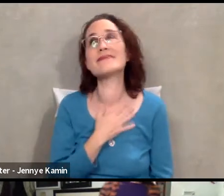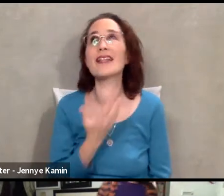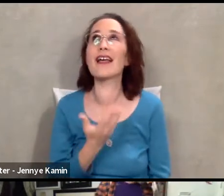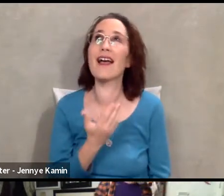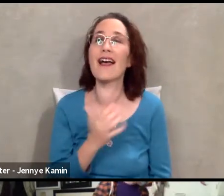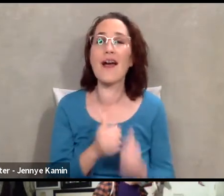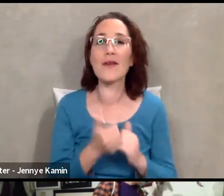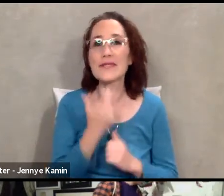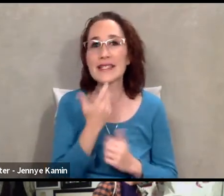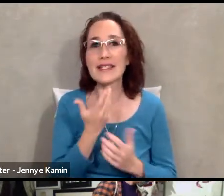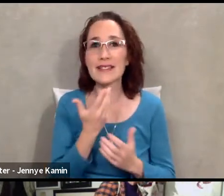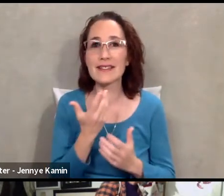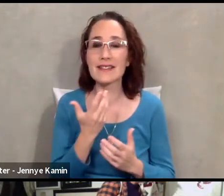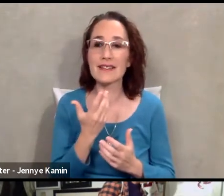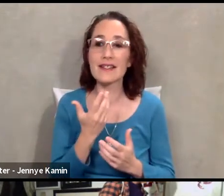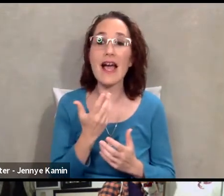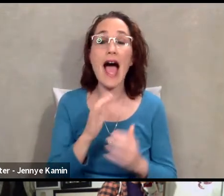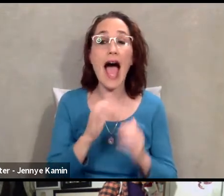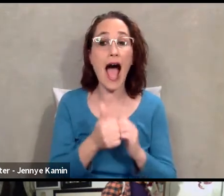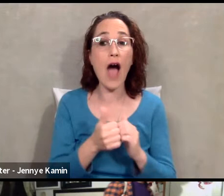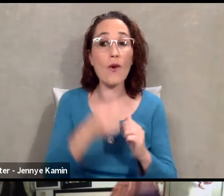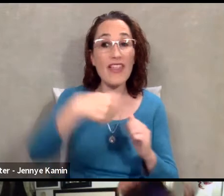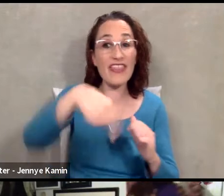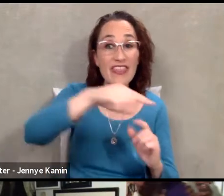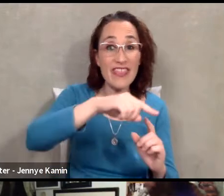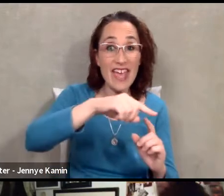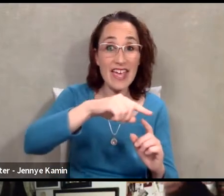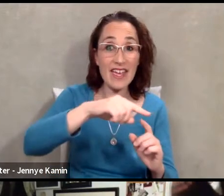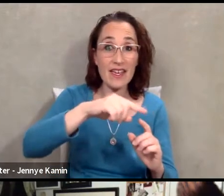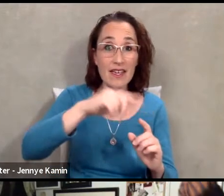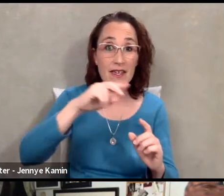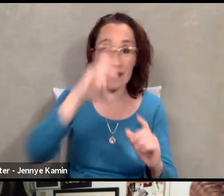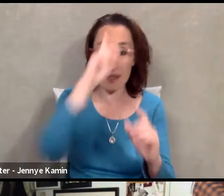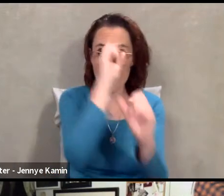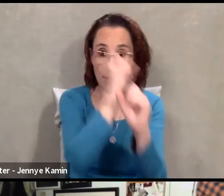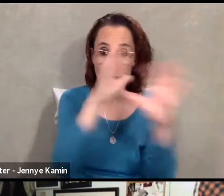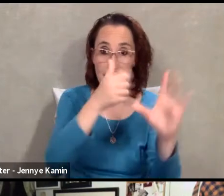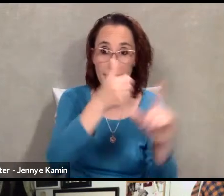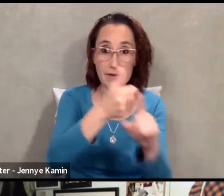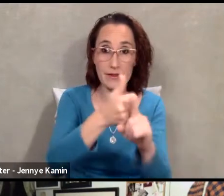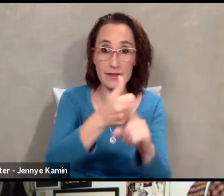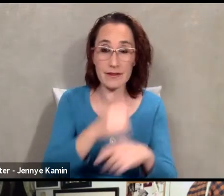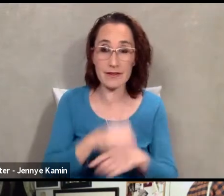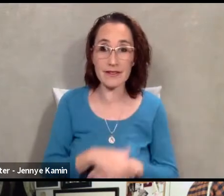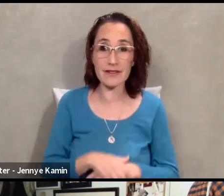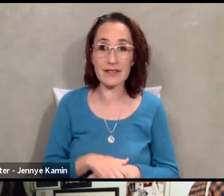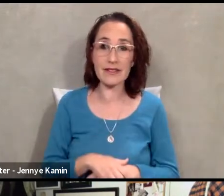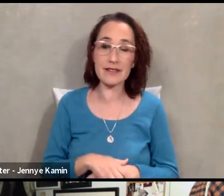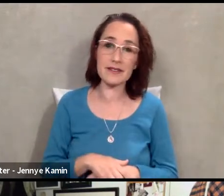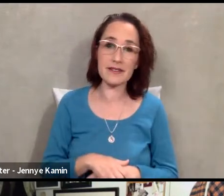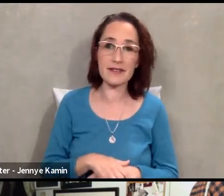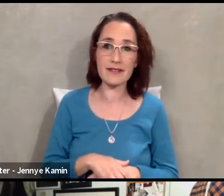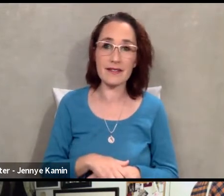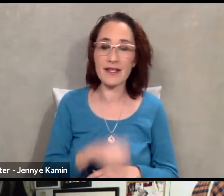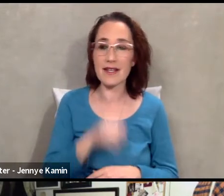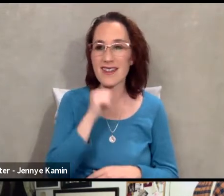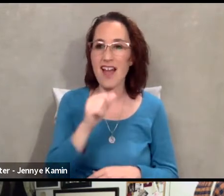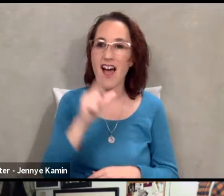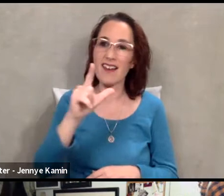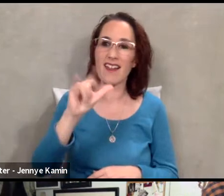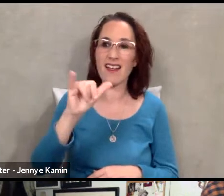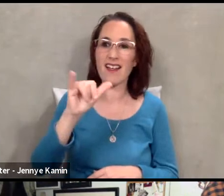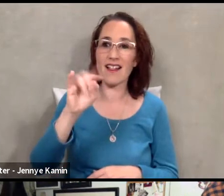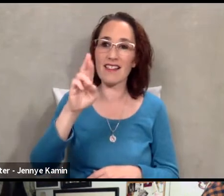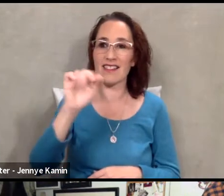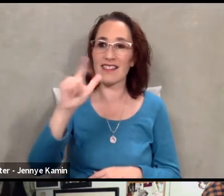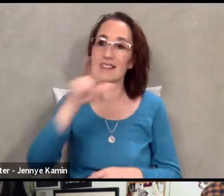like their vision of themselves in some kind of a way that's not literal.